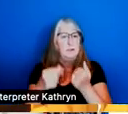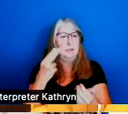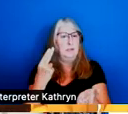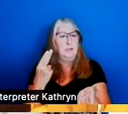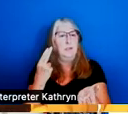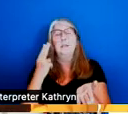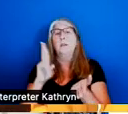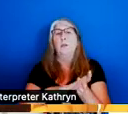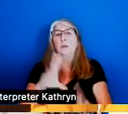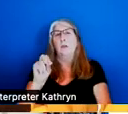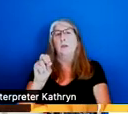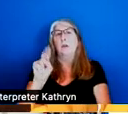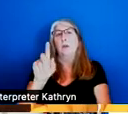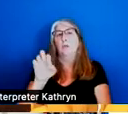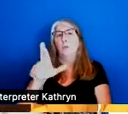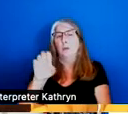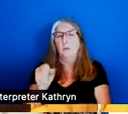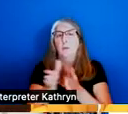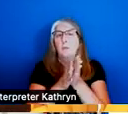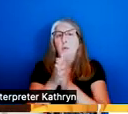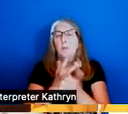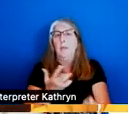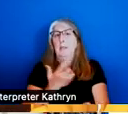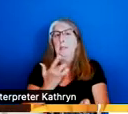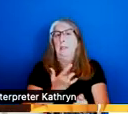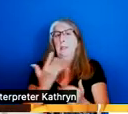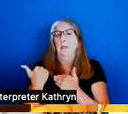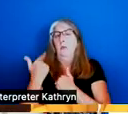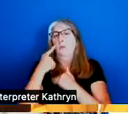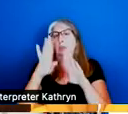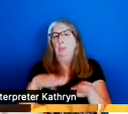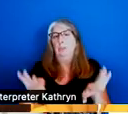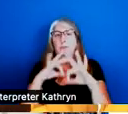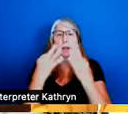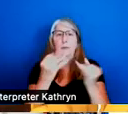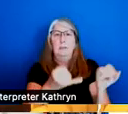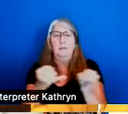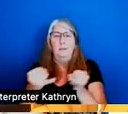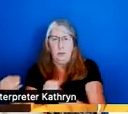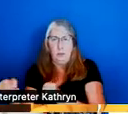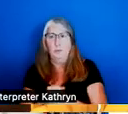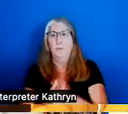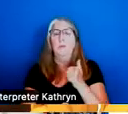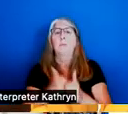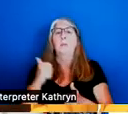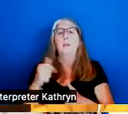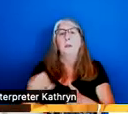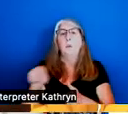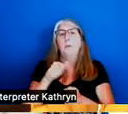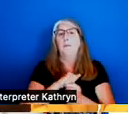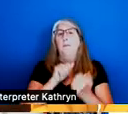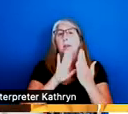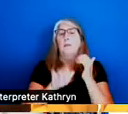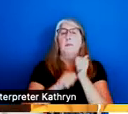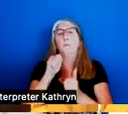been motivated by a sense of duty to children, families, and individuals, especially when they're facing their